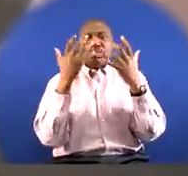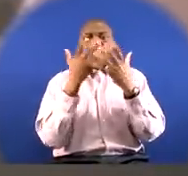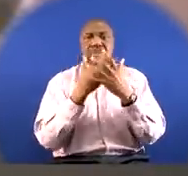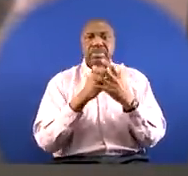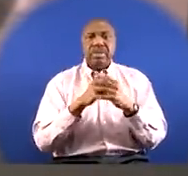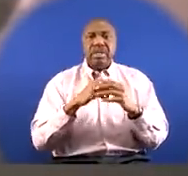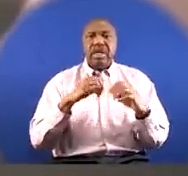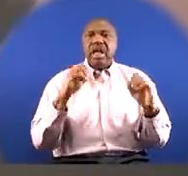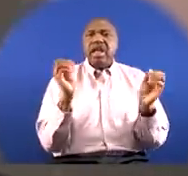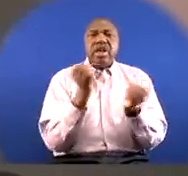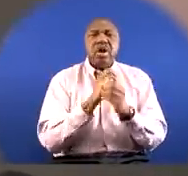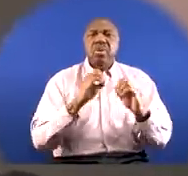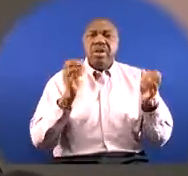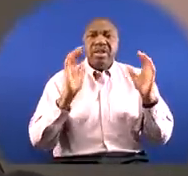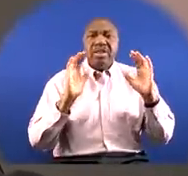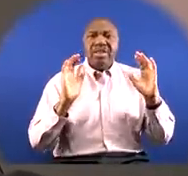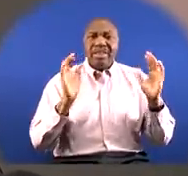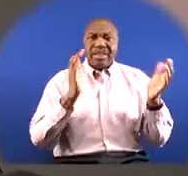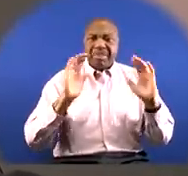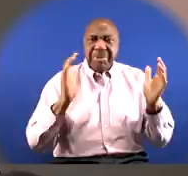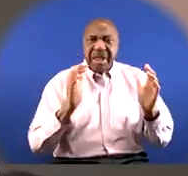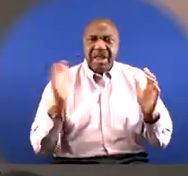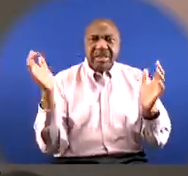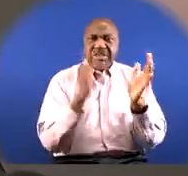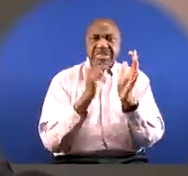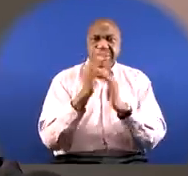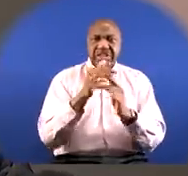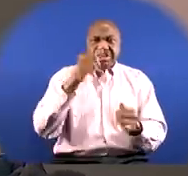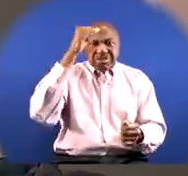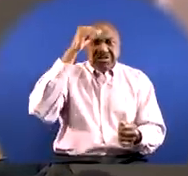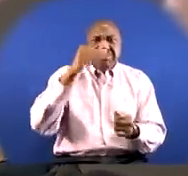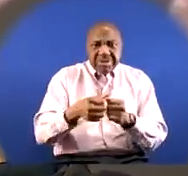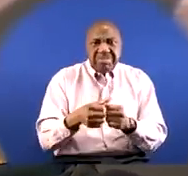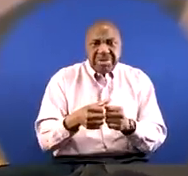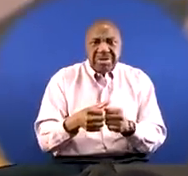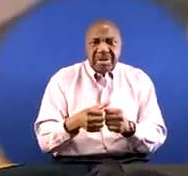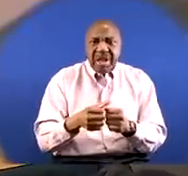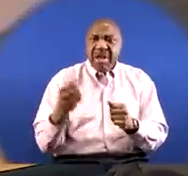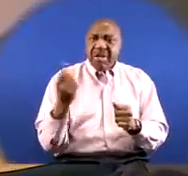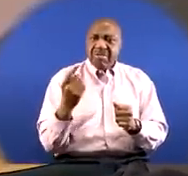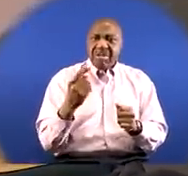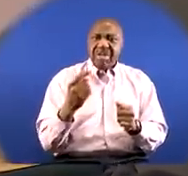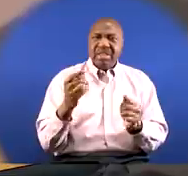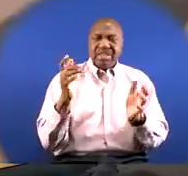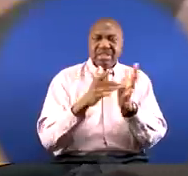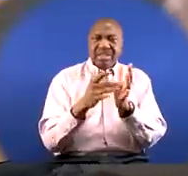There's nobody like Jesus. Somebody ought to be glad about him today.